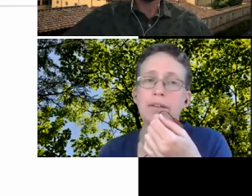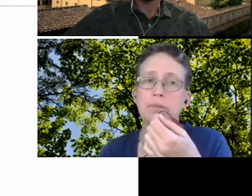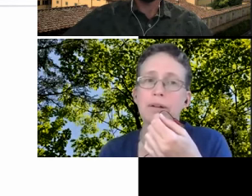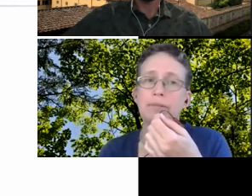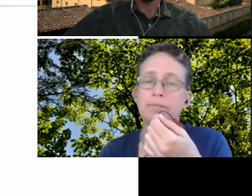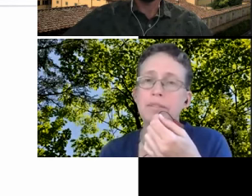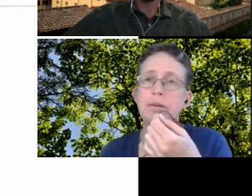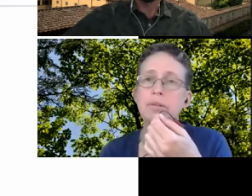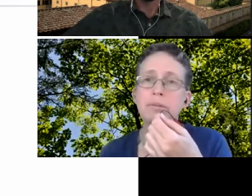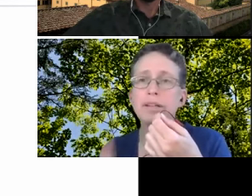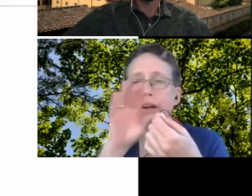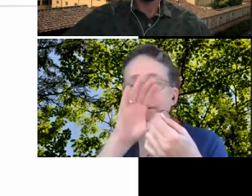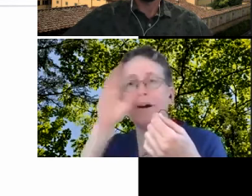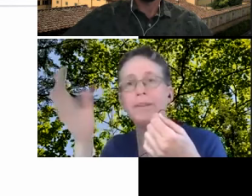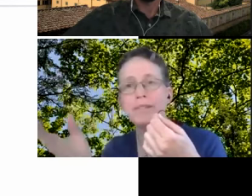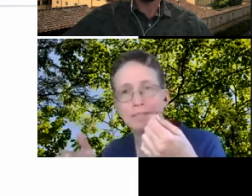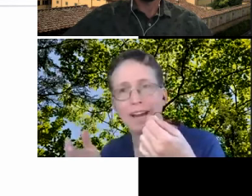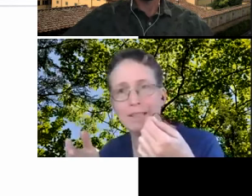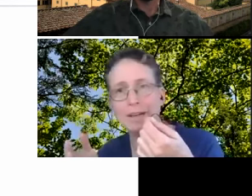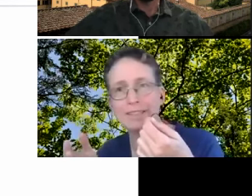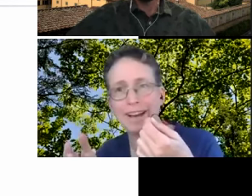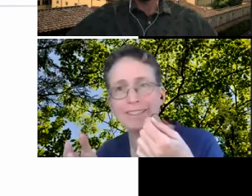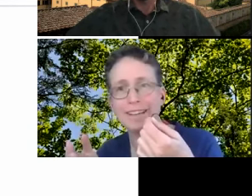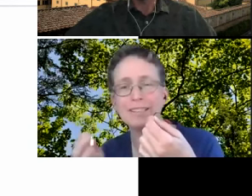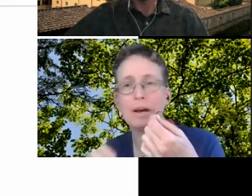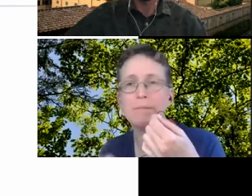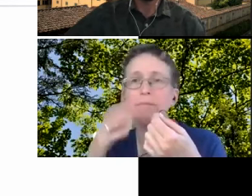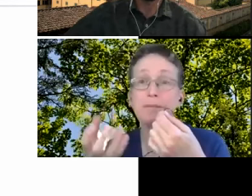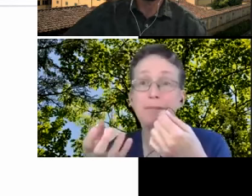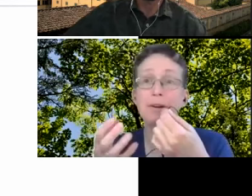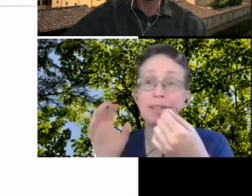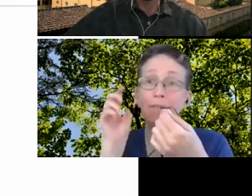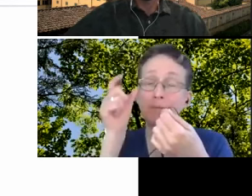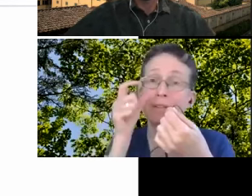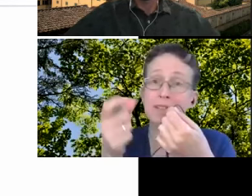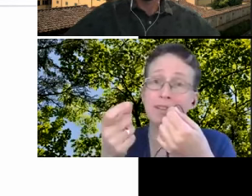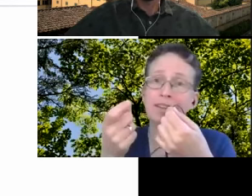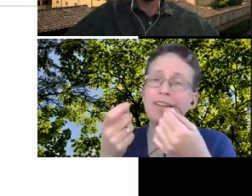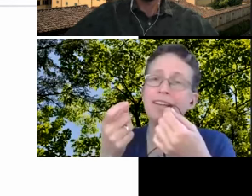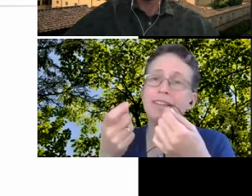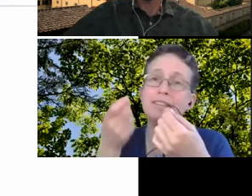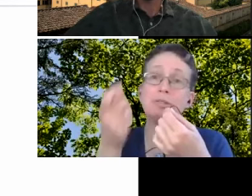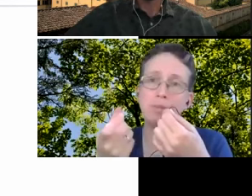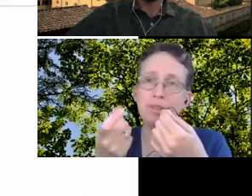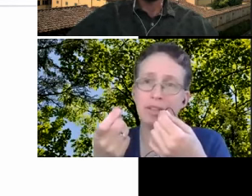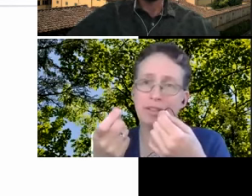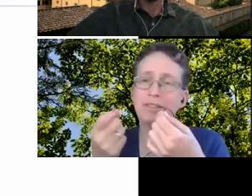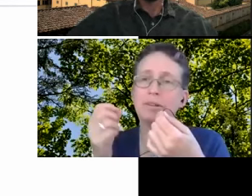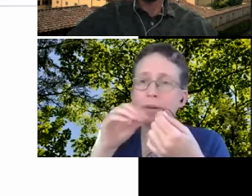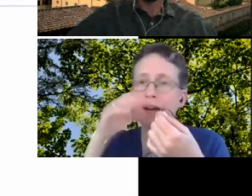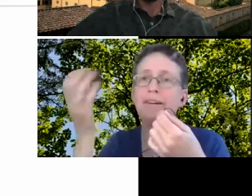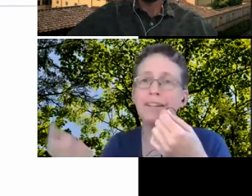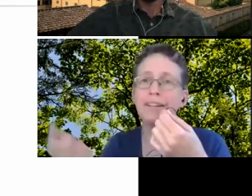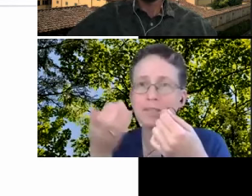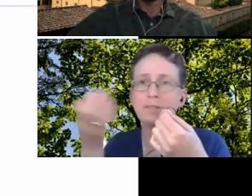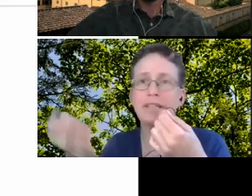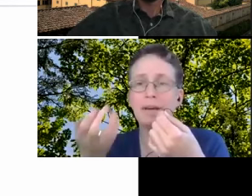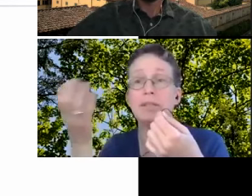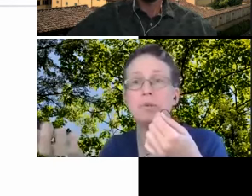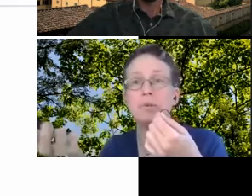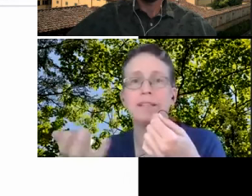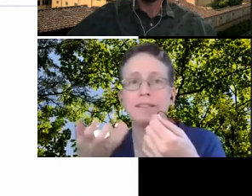about as well. So I wanted to talk about all those different aspects of access. A big part of my work has been focusing on the distribution, sort of where is